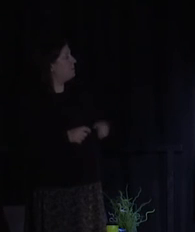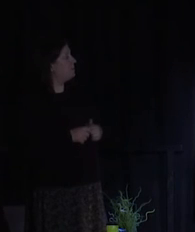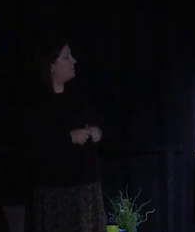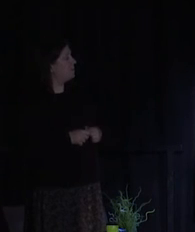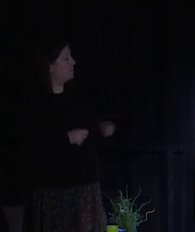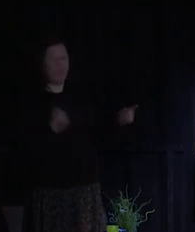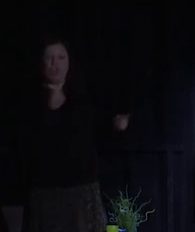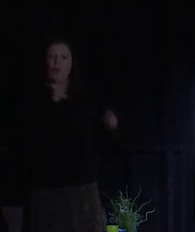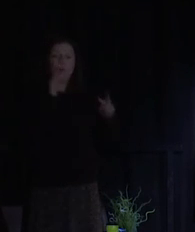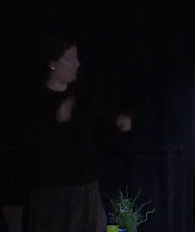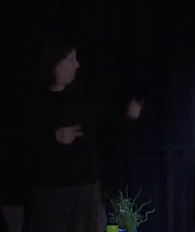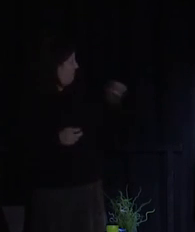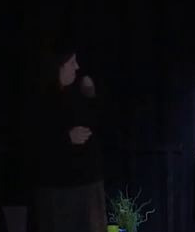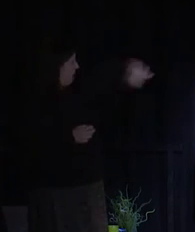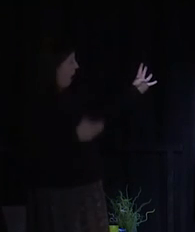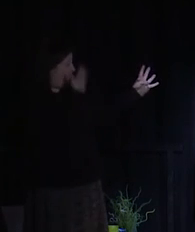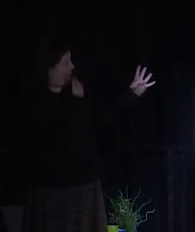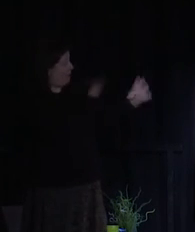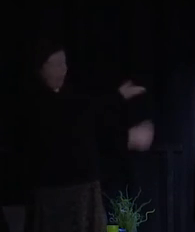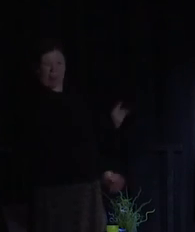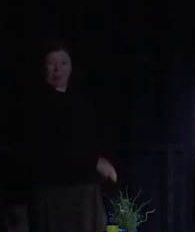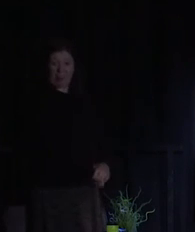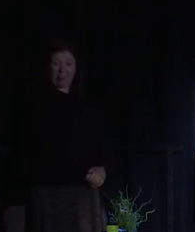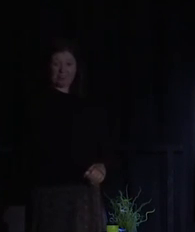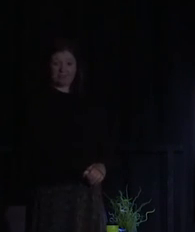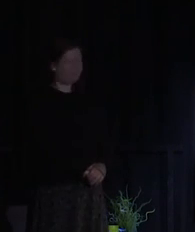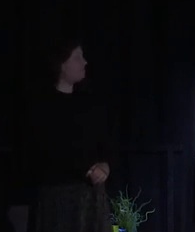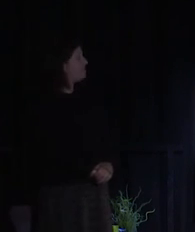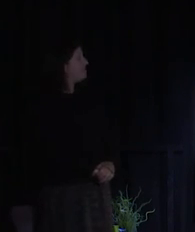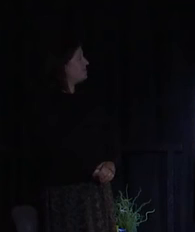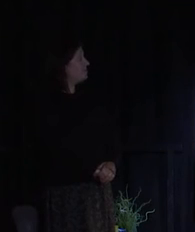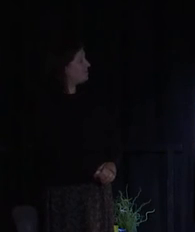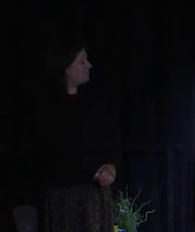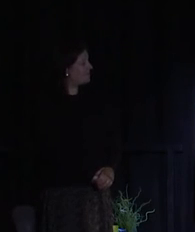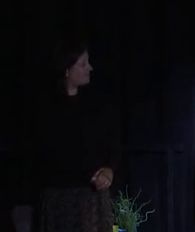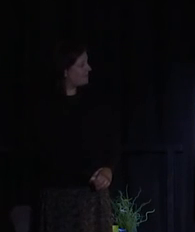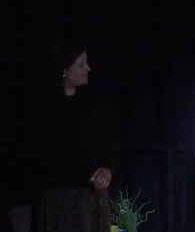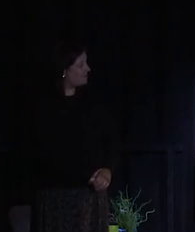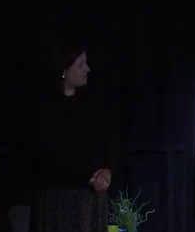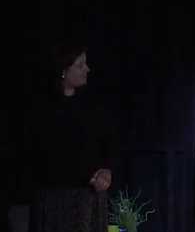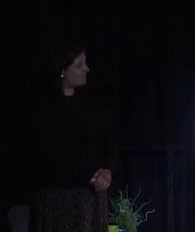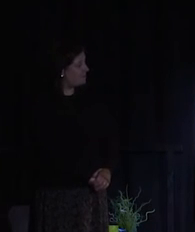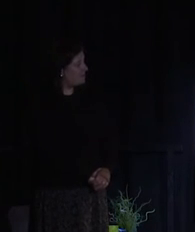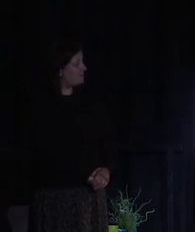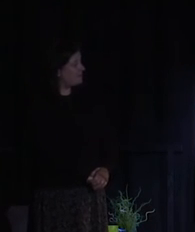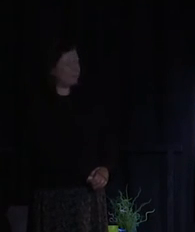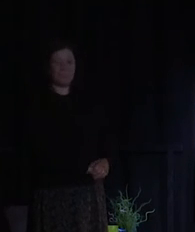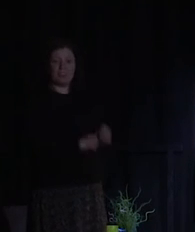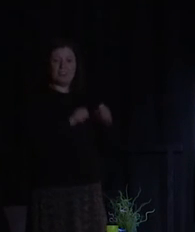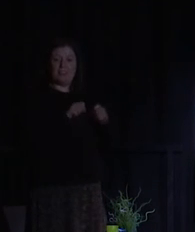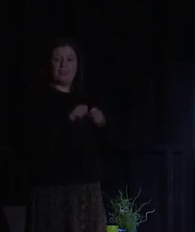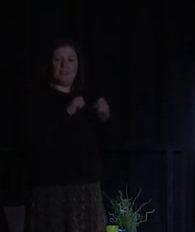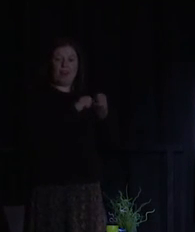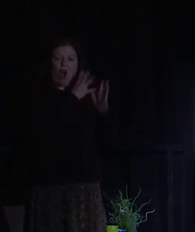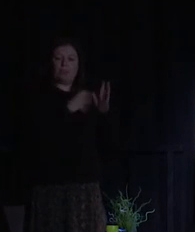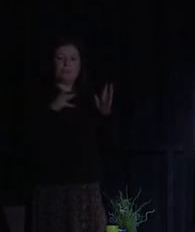picture of who was watching. There you go. Okay, thanks, Helen. I get your point. This sort of gay octopus that was marched up